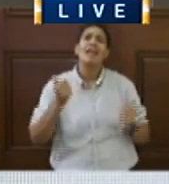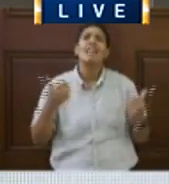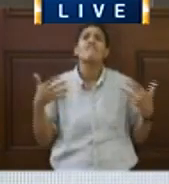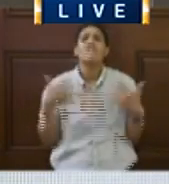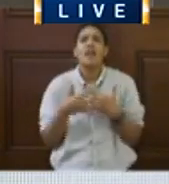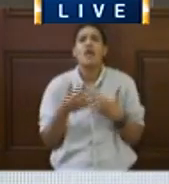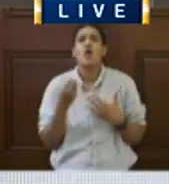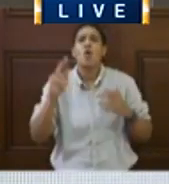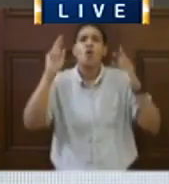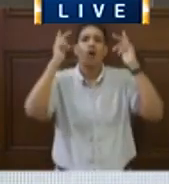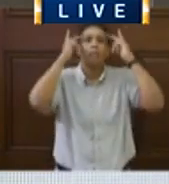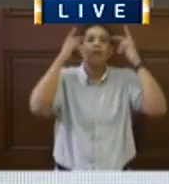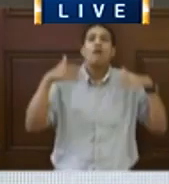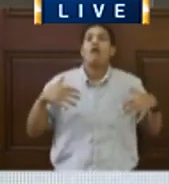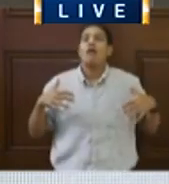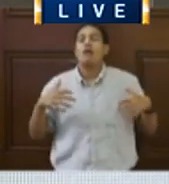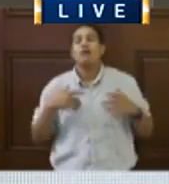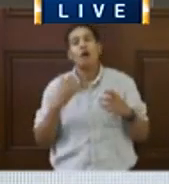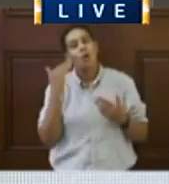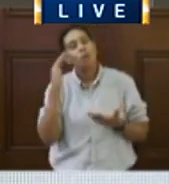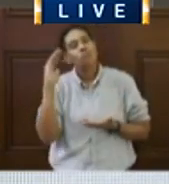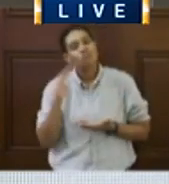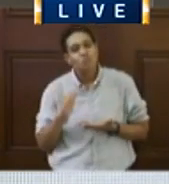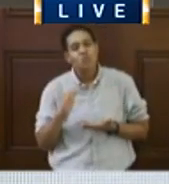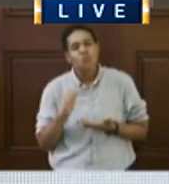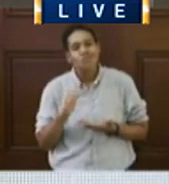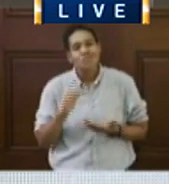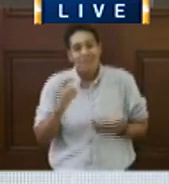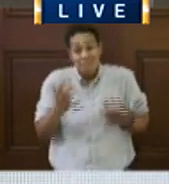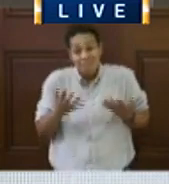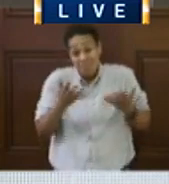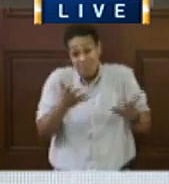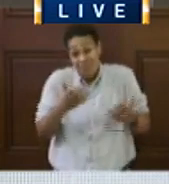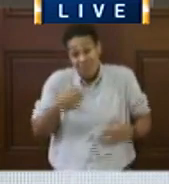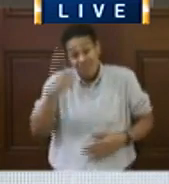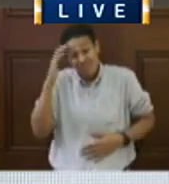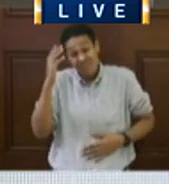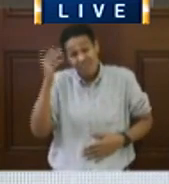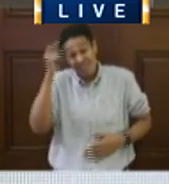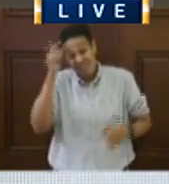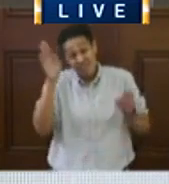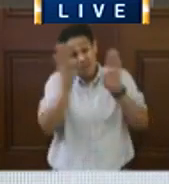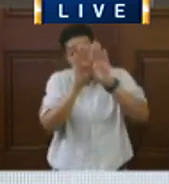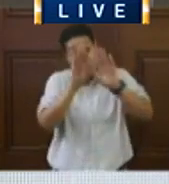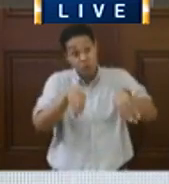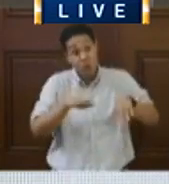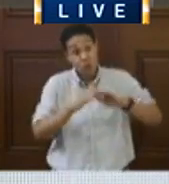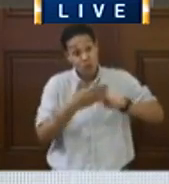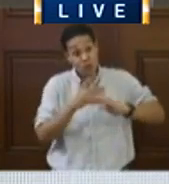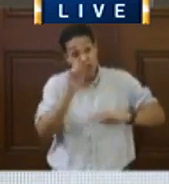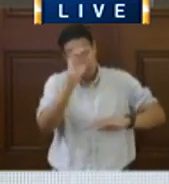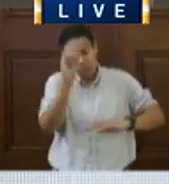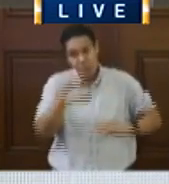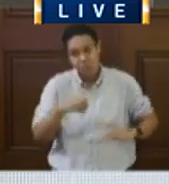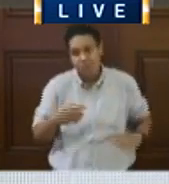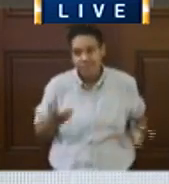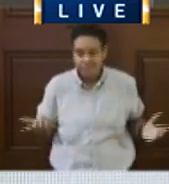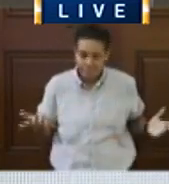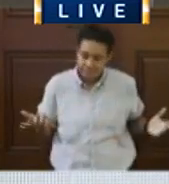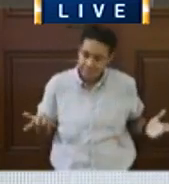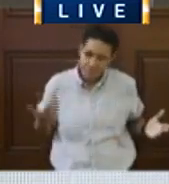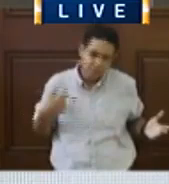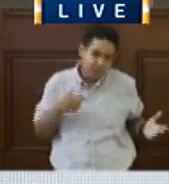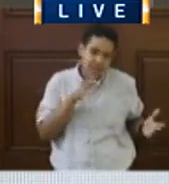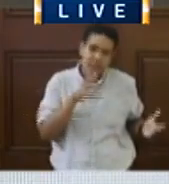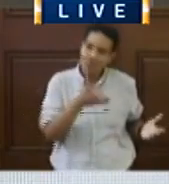panic that may exist. Again, about a lockdown, we're not there yet. We're watching